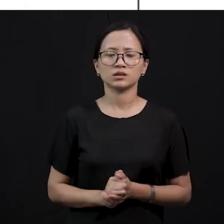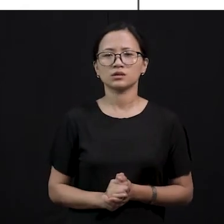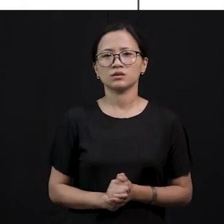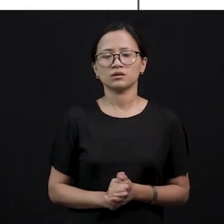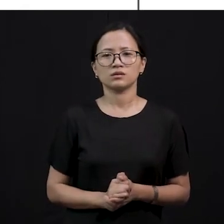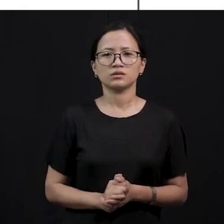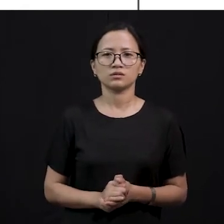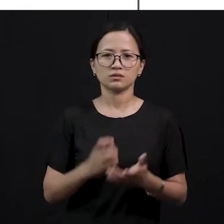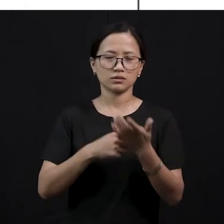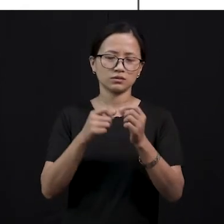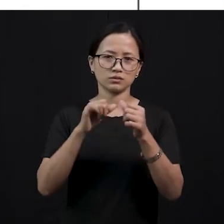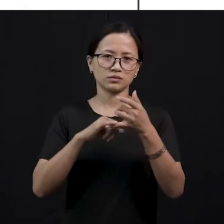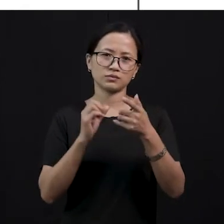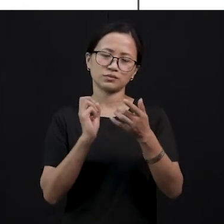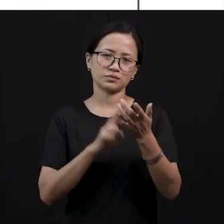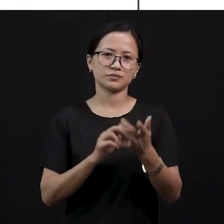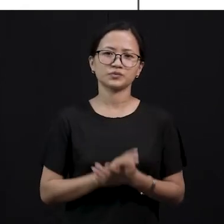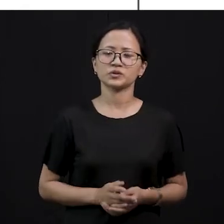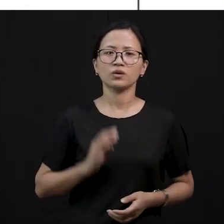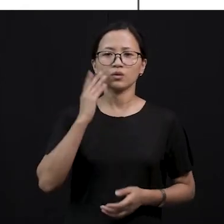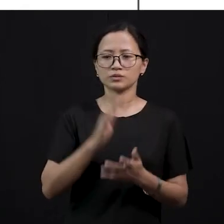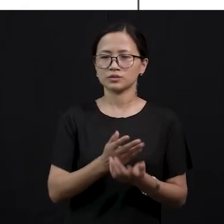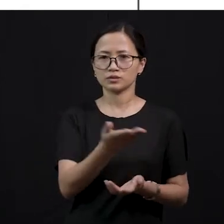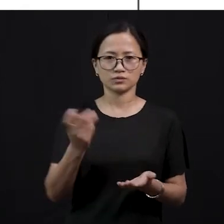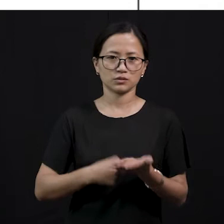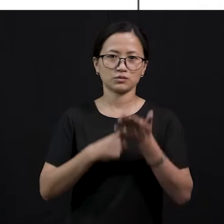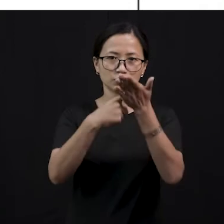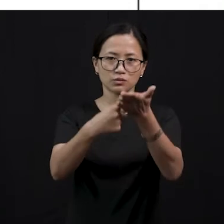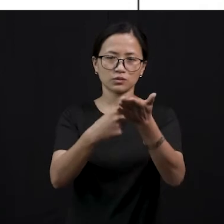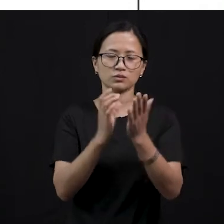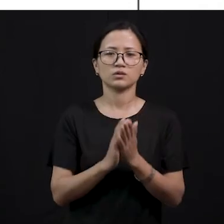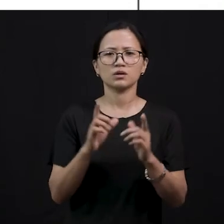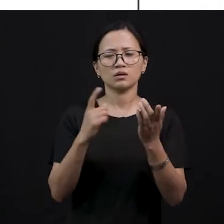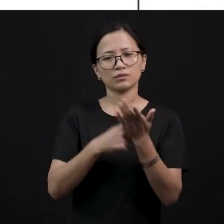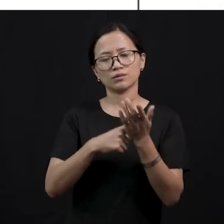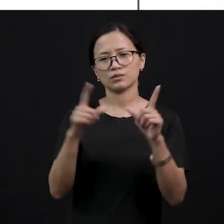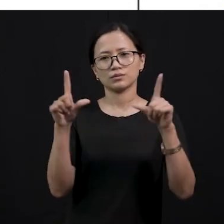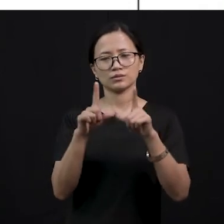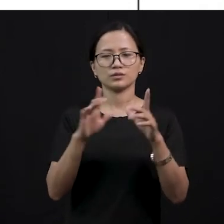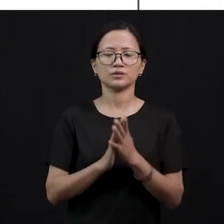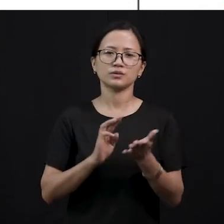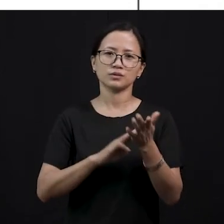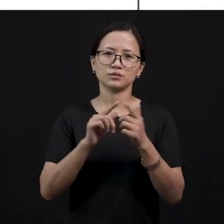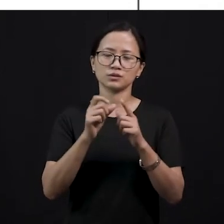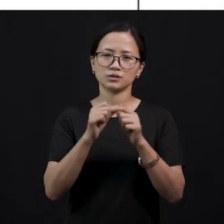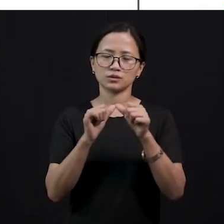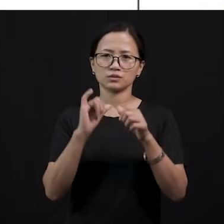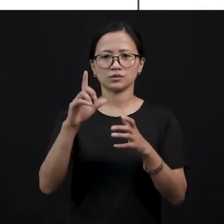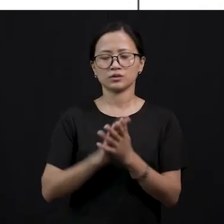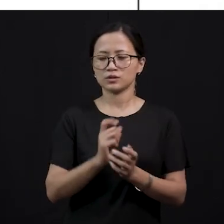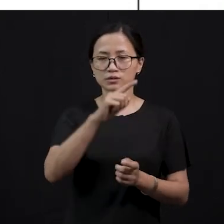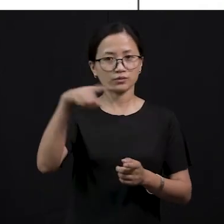of these reasons. So whenever there is a report that is happening, remember the media has to be very, very factually